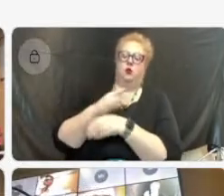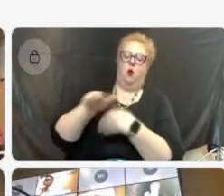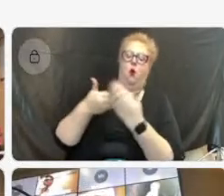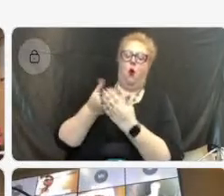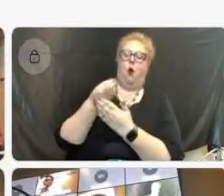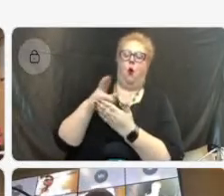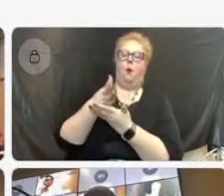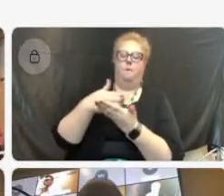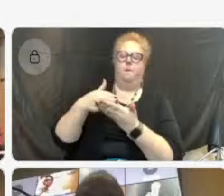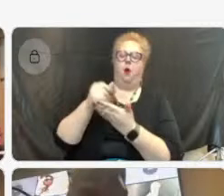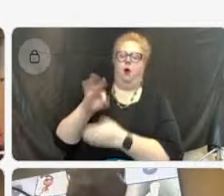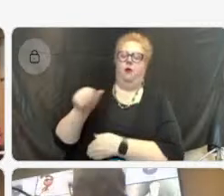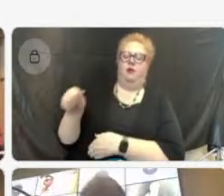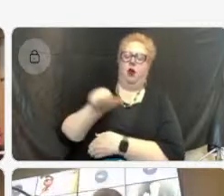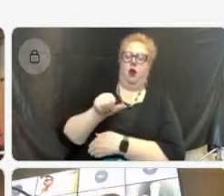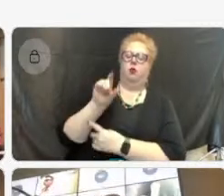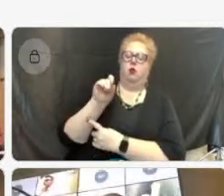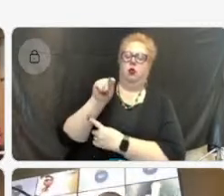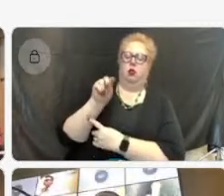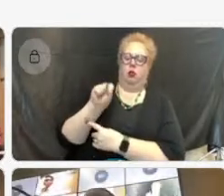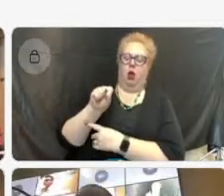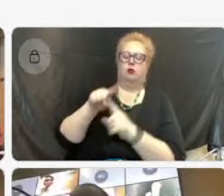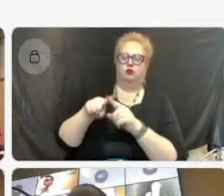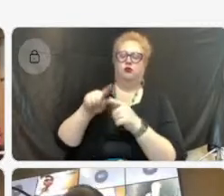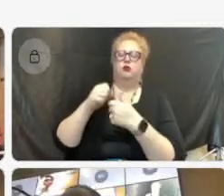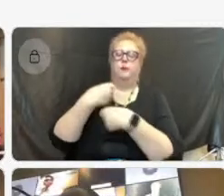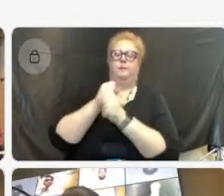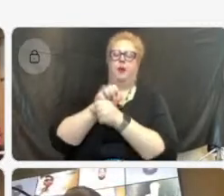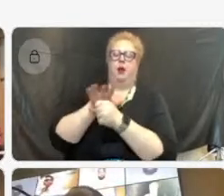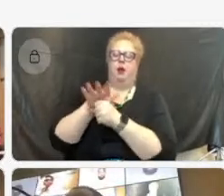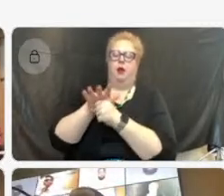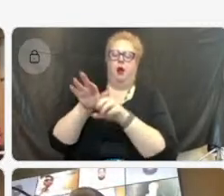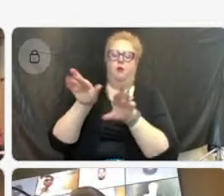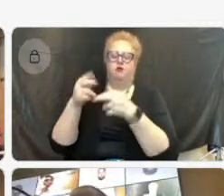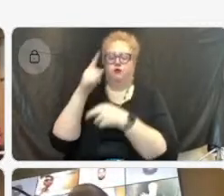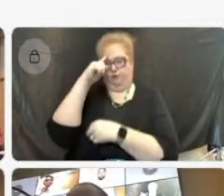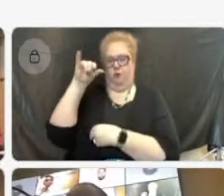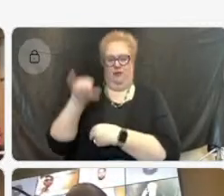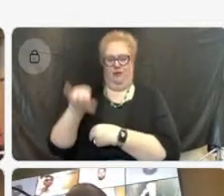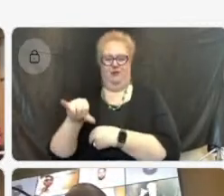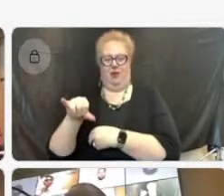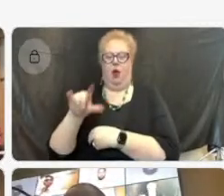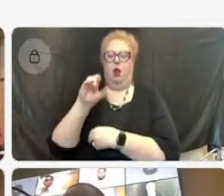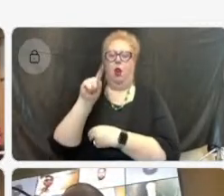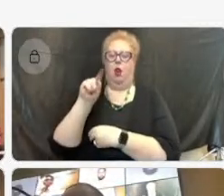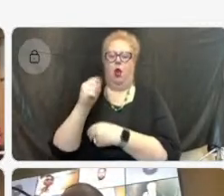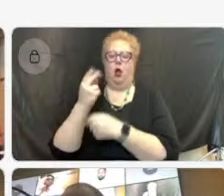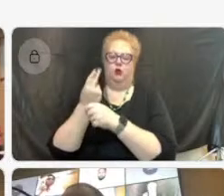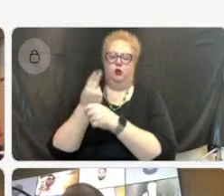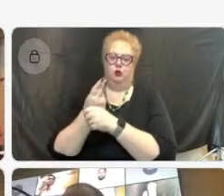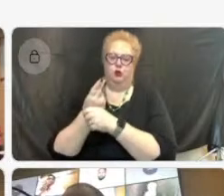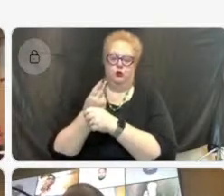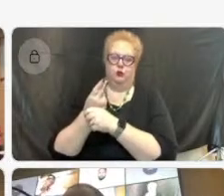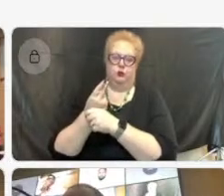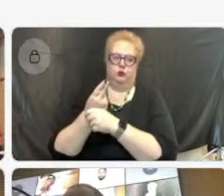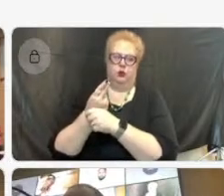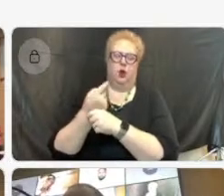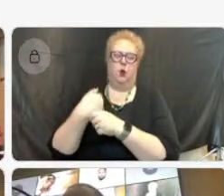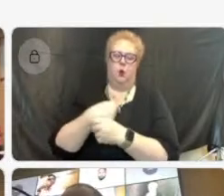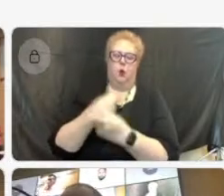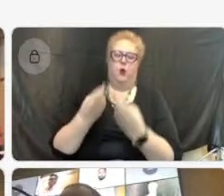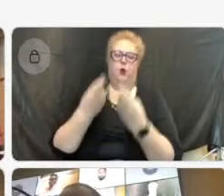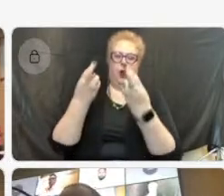accommodate proposed duplex use. Staff recommends denial of the requested CUP. End.